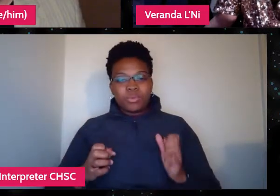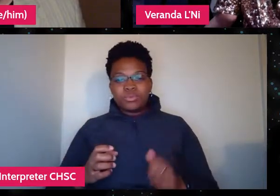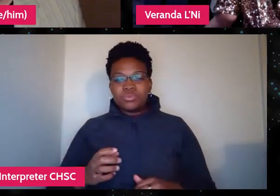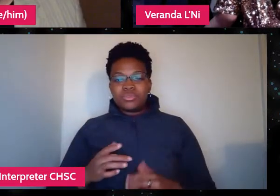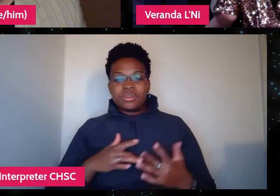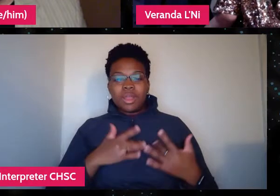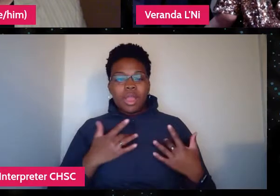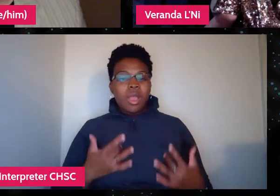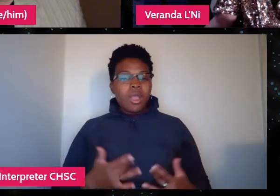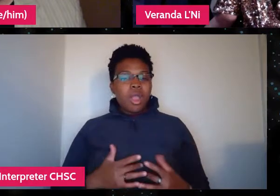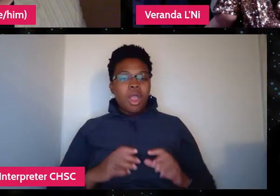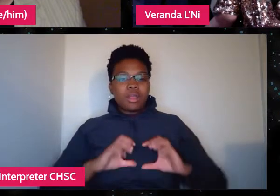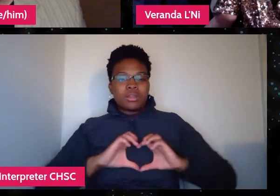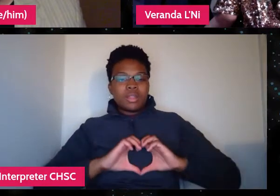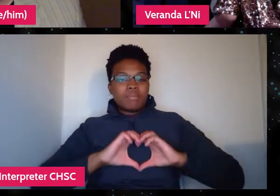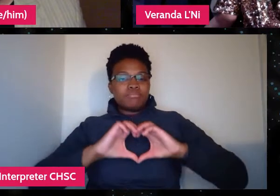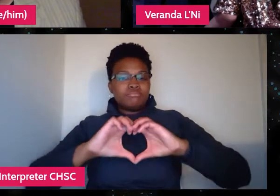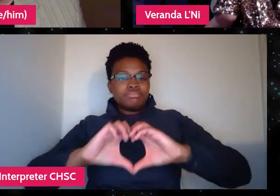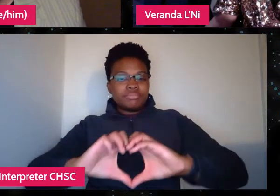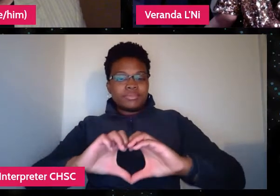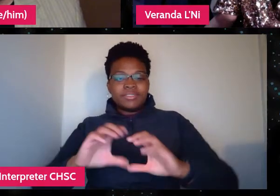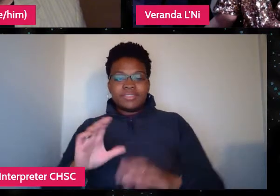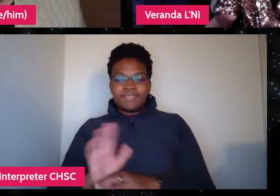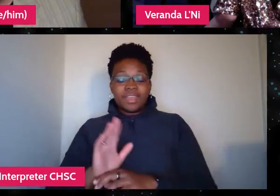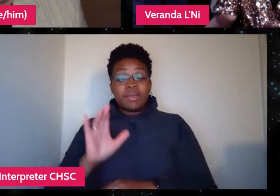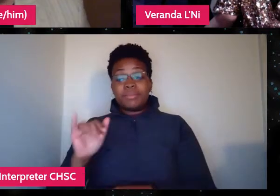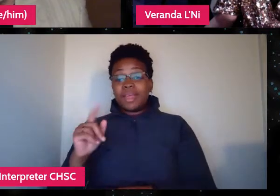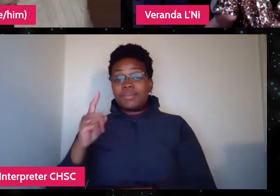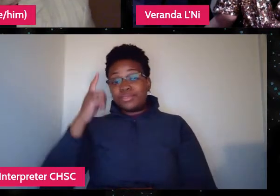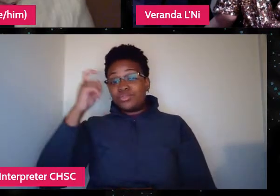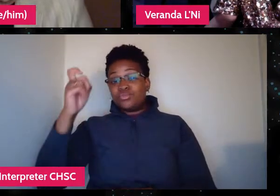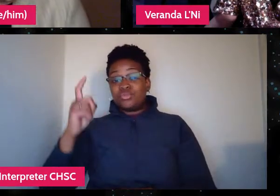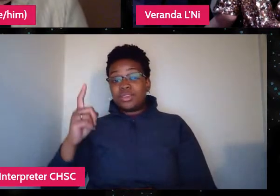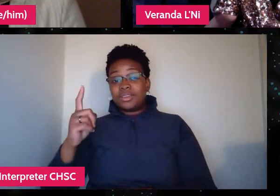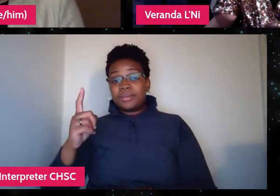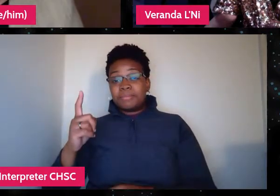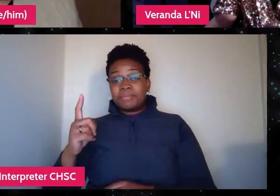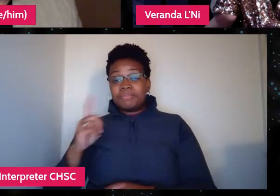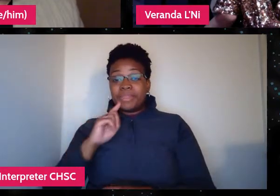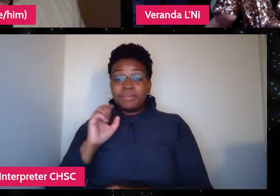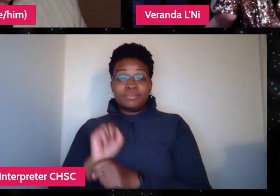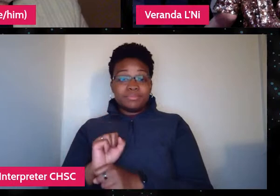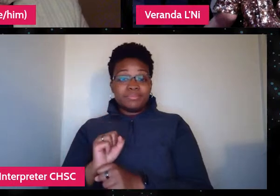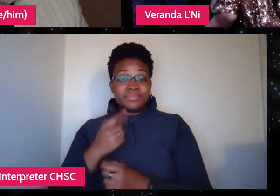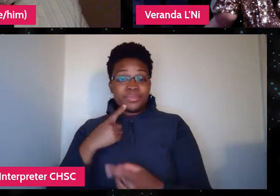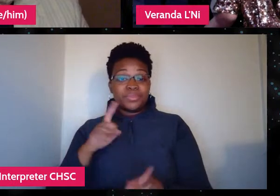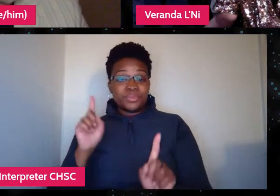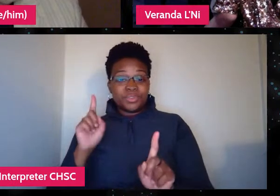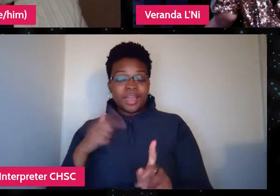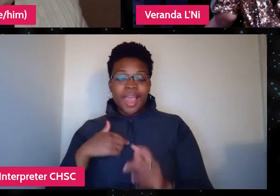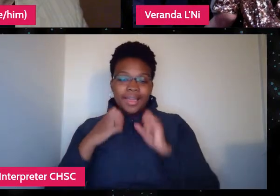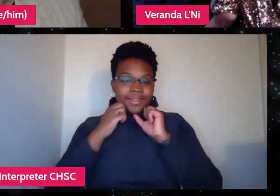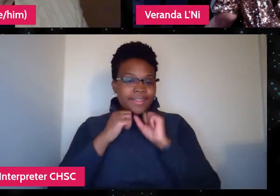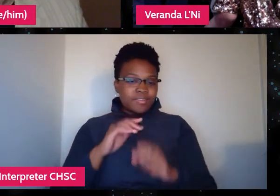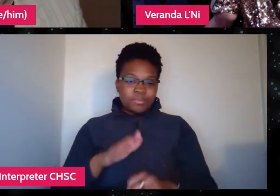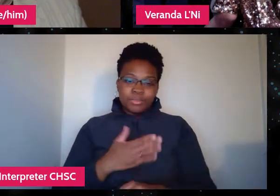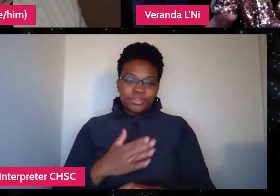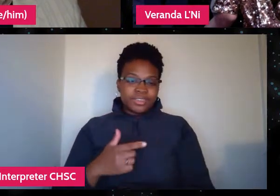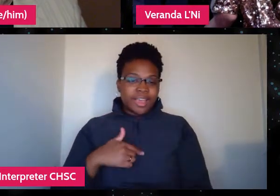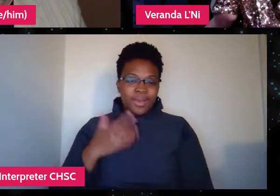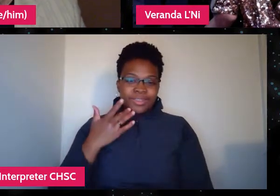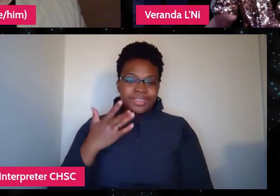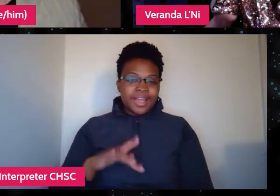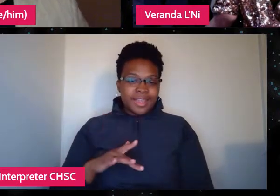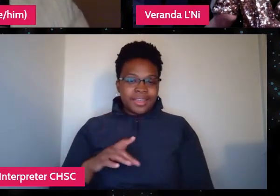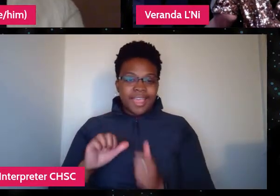So, yeah, that was a dream come true as well. I love music, and I'm just so lucky that